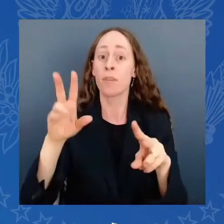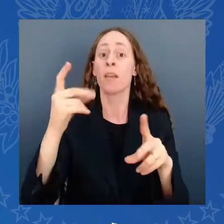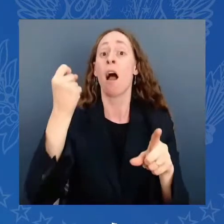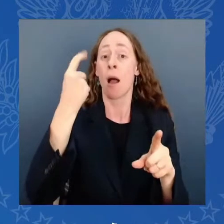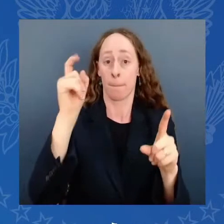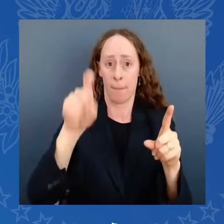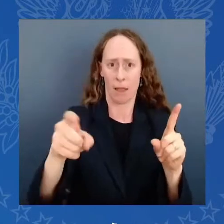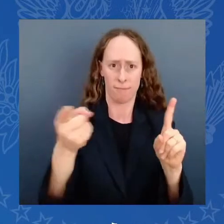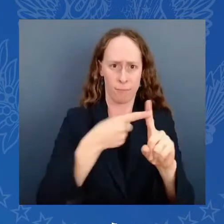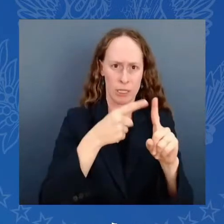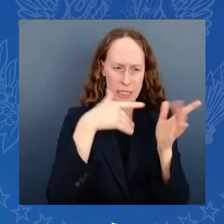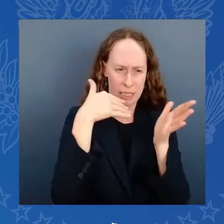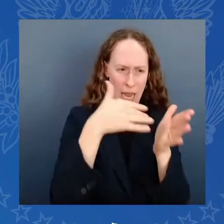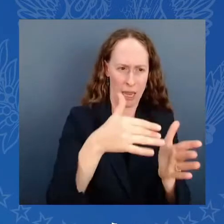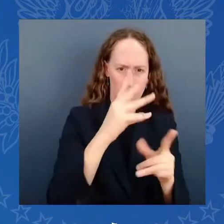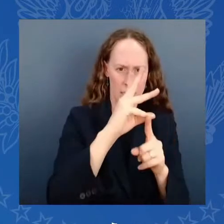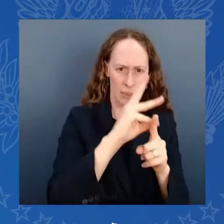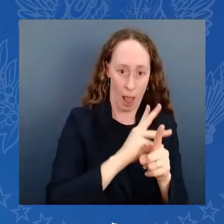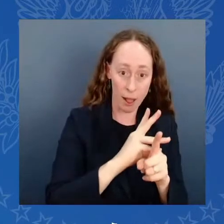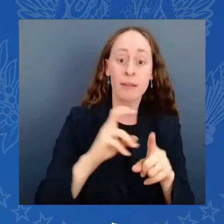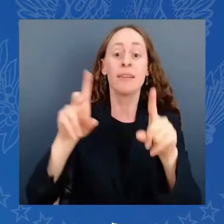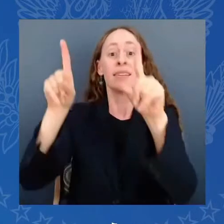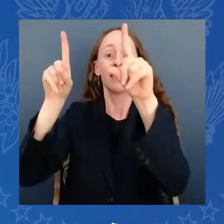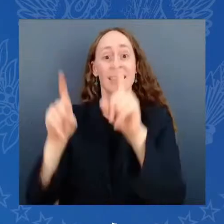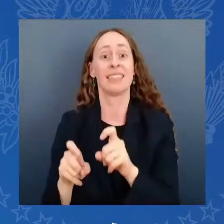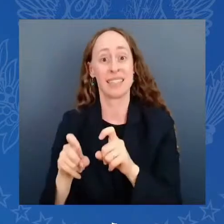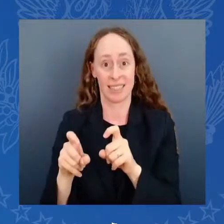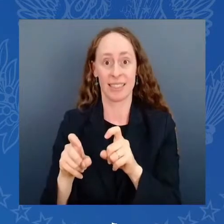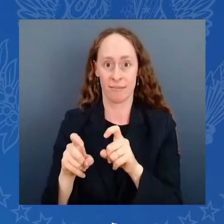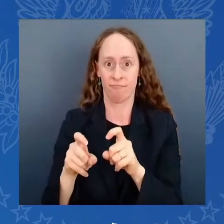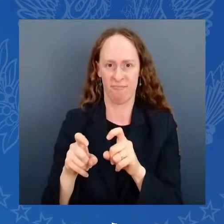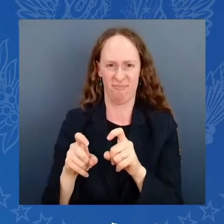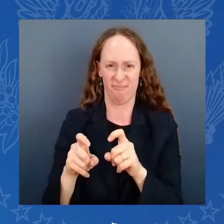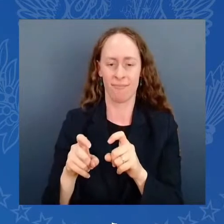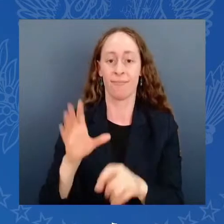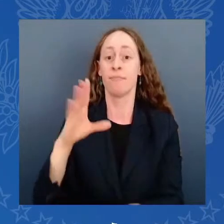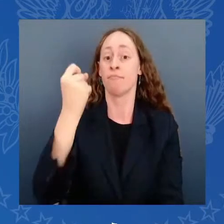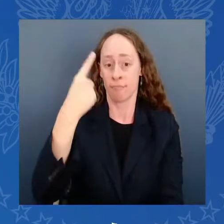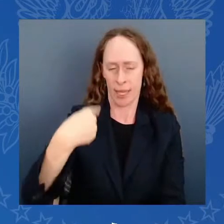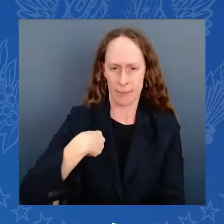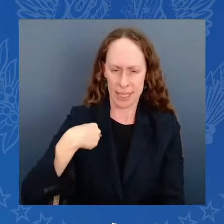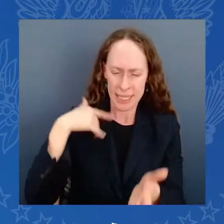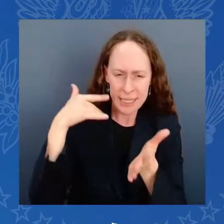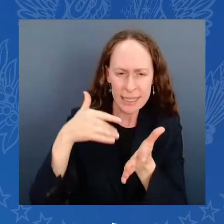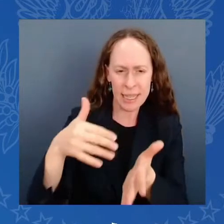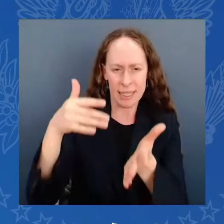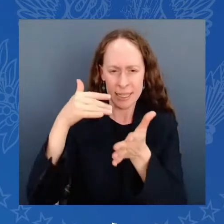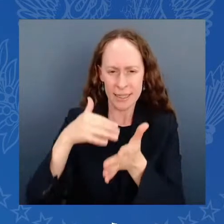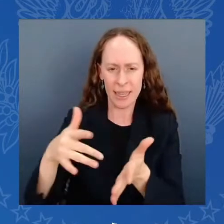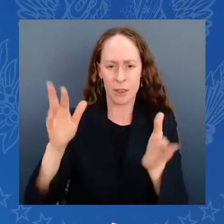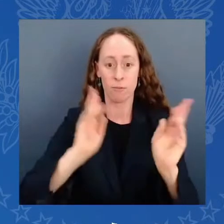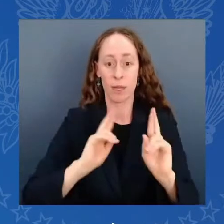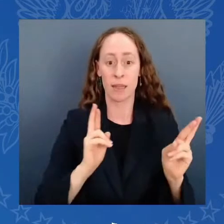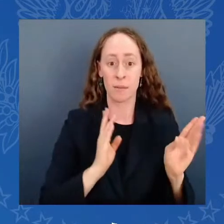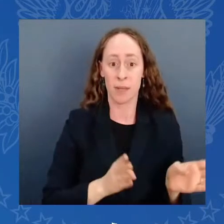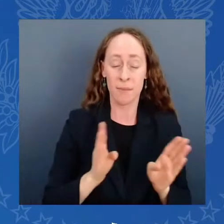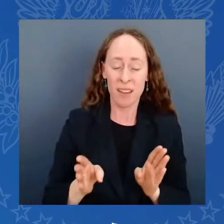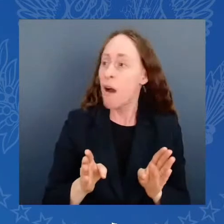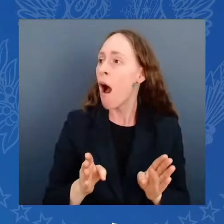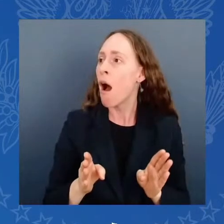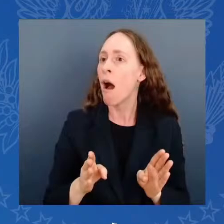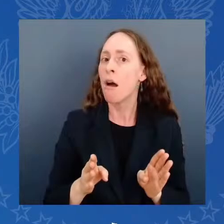meantime, while I was studying for the bar, that's when Dr. King was assassinated. We're the only state in the